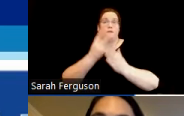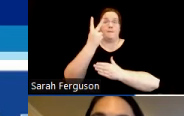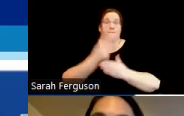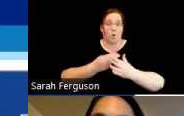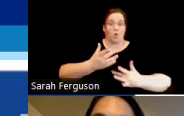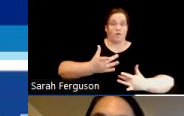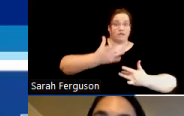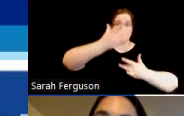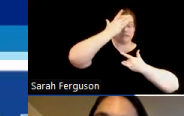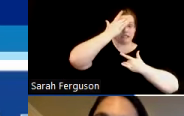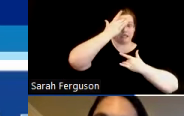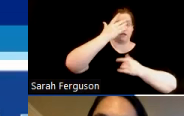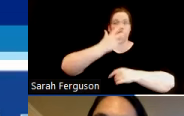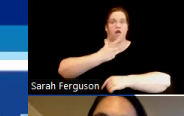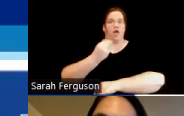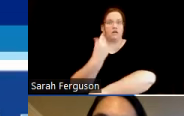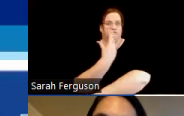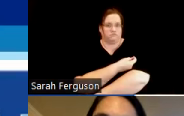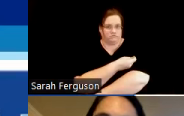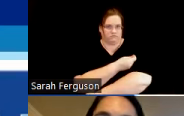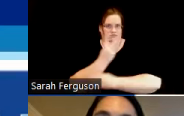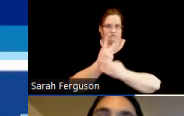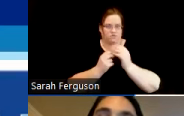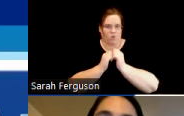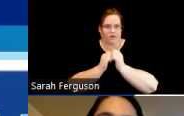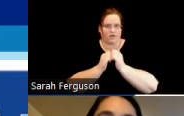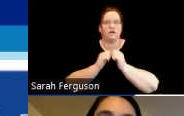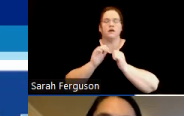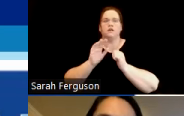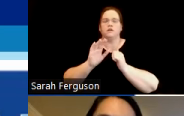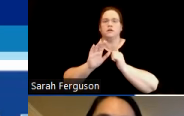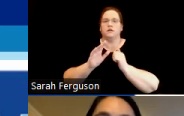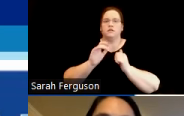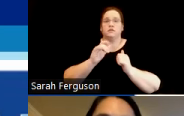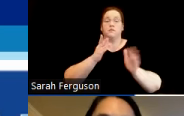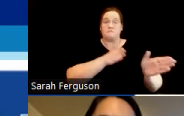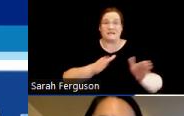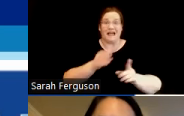that anybody go get COVID. Please don't do that. That risk is too high. But